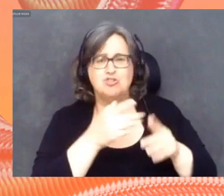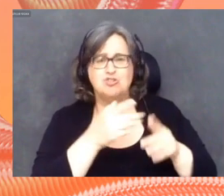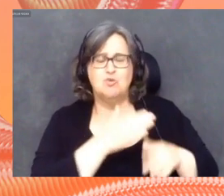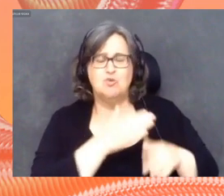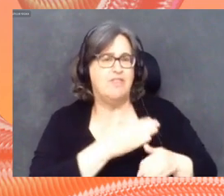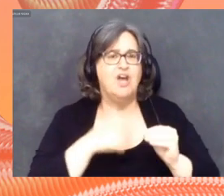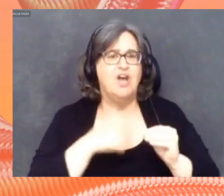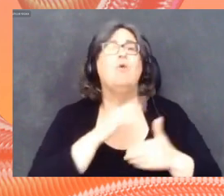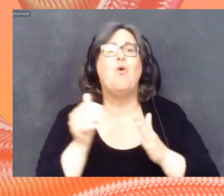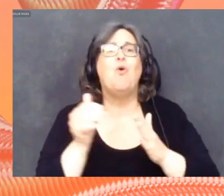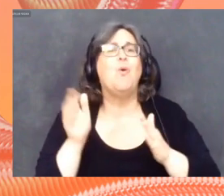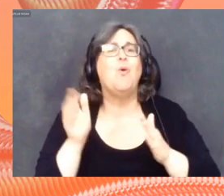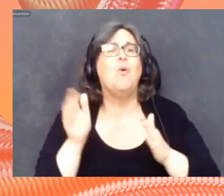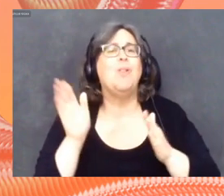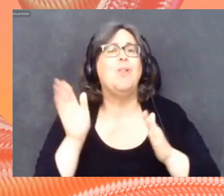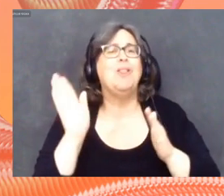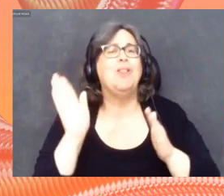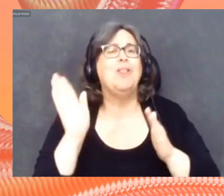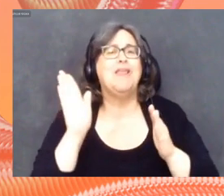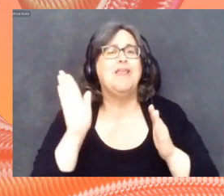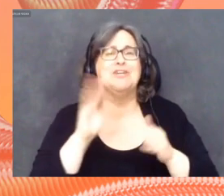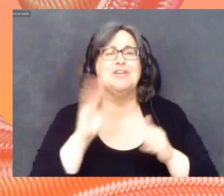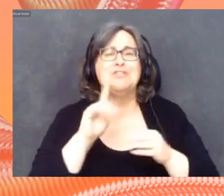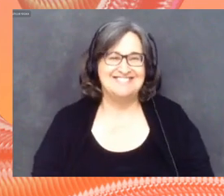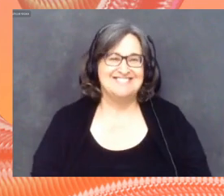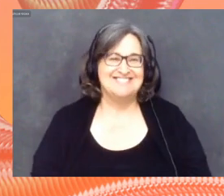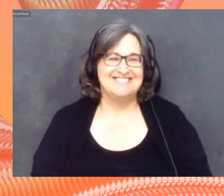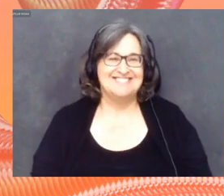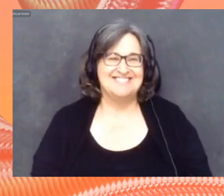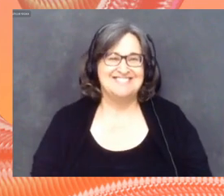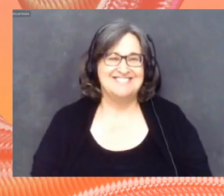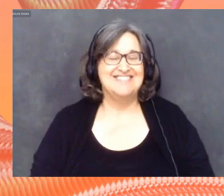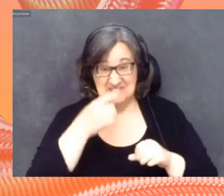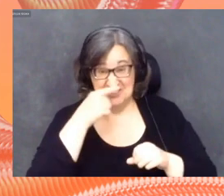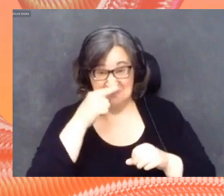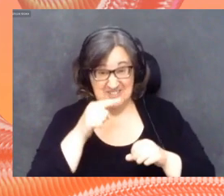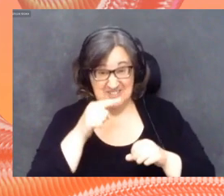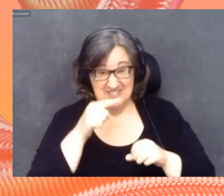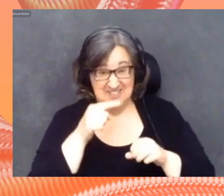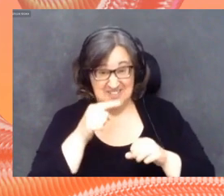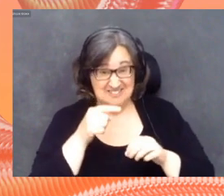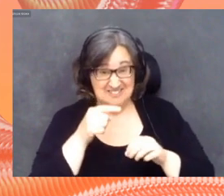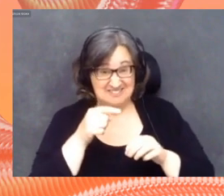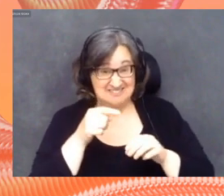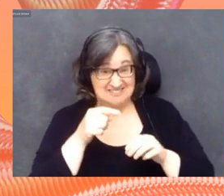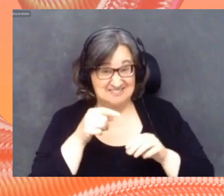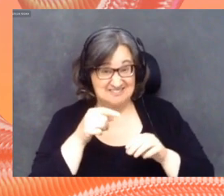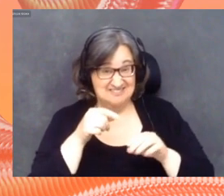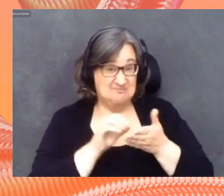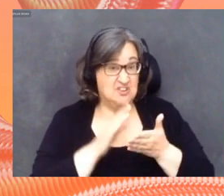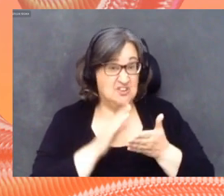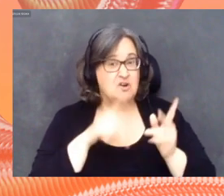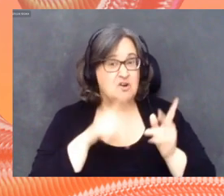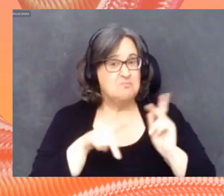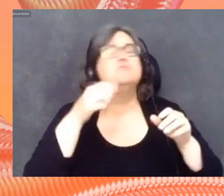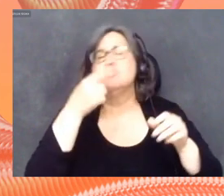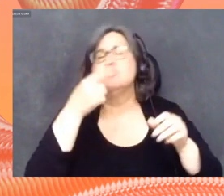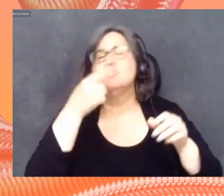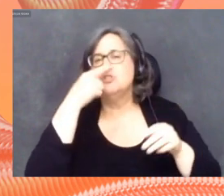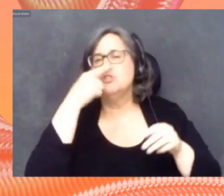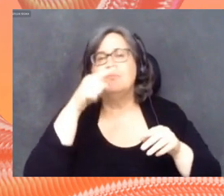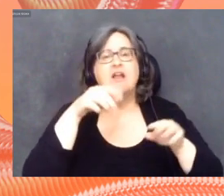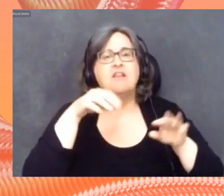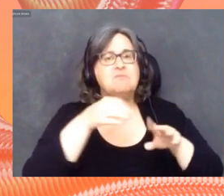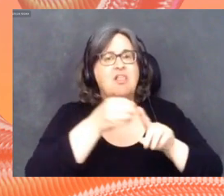lecture. Okay, cool. But just like break down what those are, maybe for folks who are not at that level in